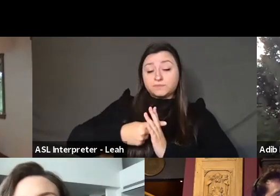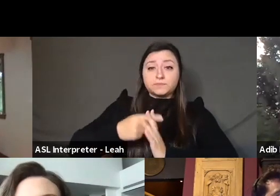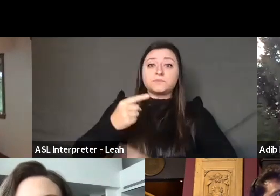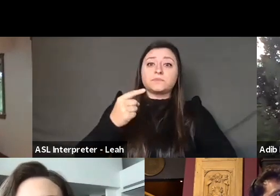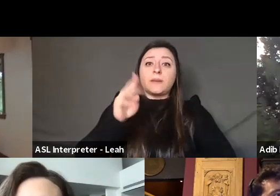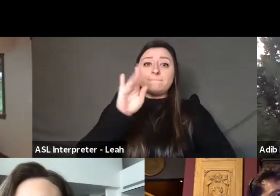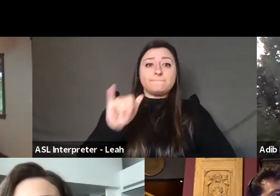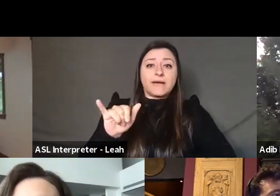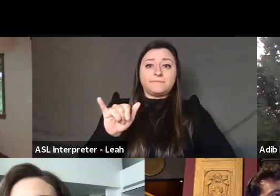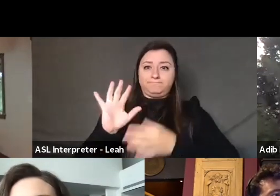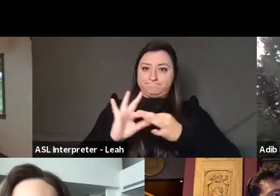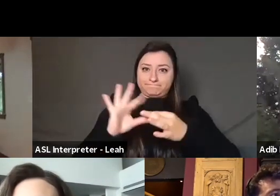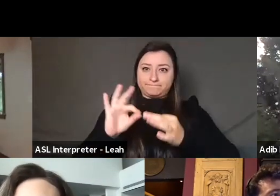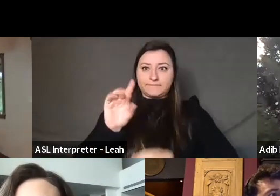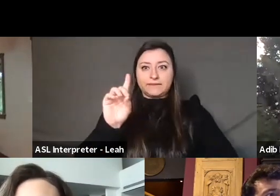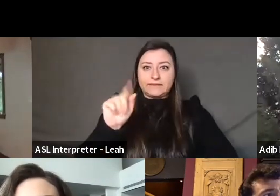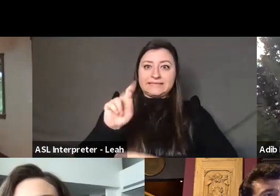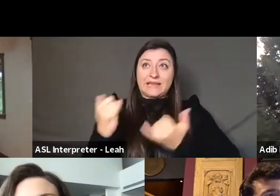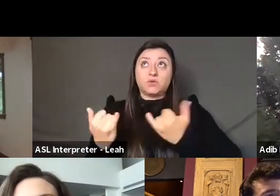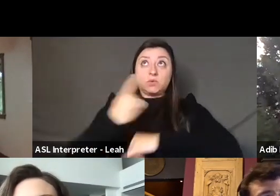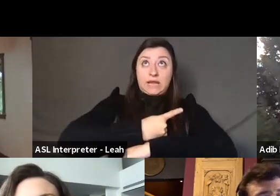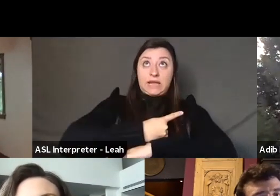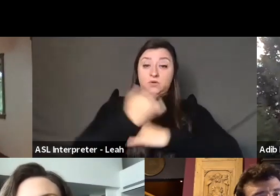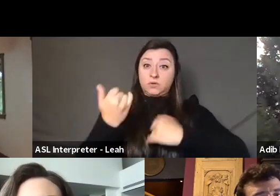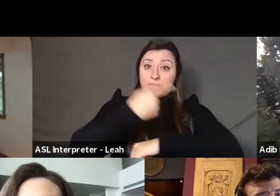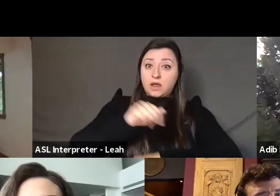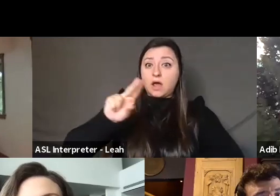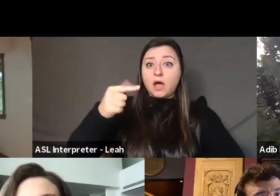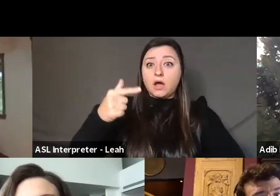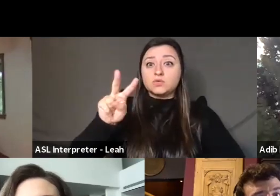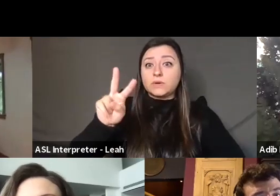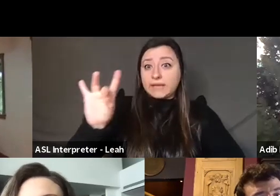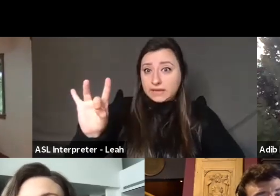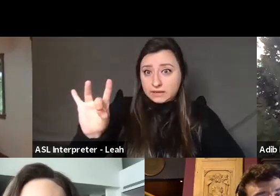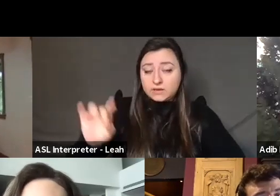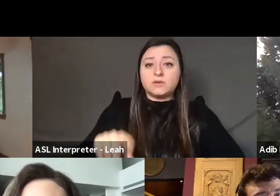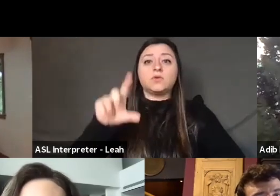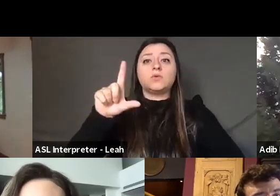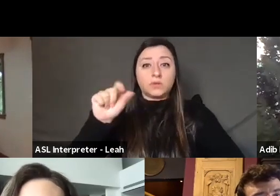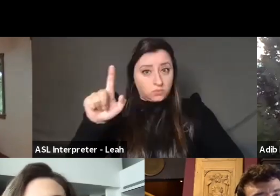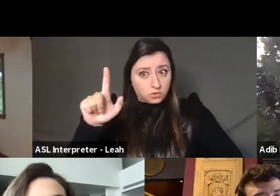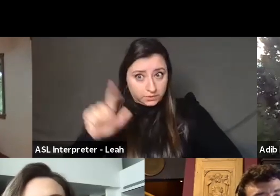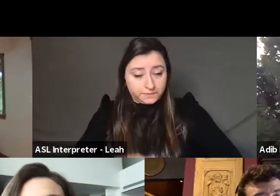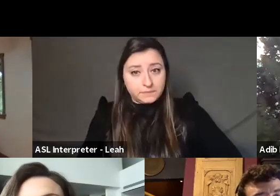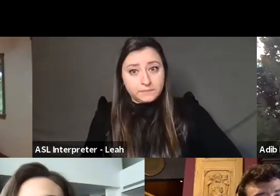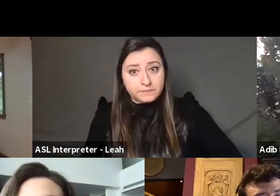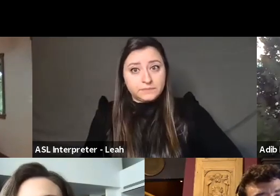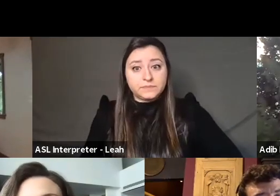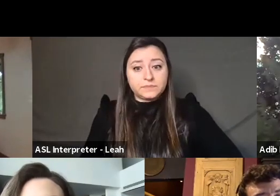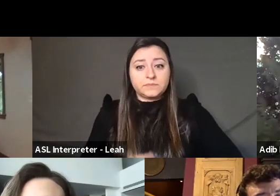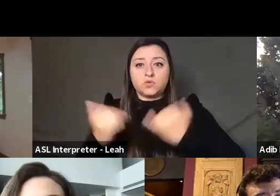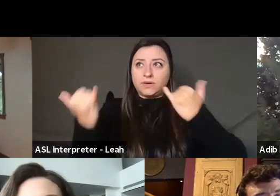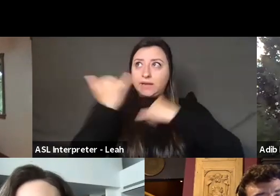I will start by stating the date today. Today is August 28th, 2021. Today marks